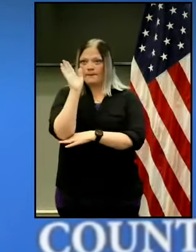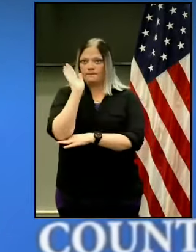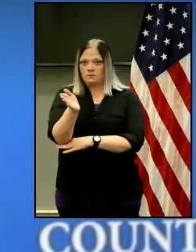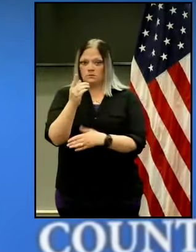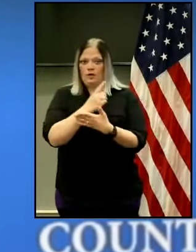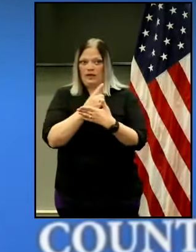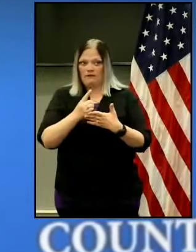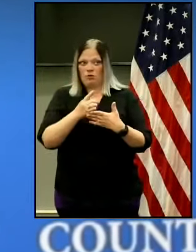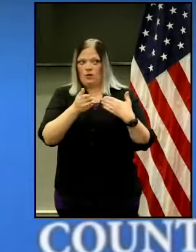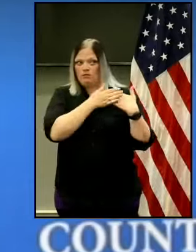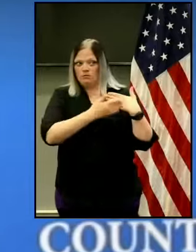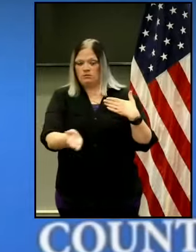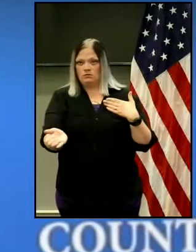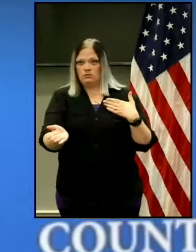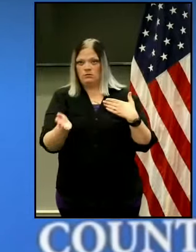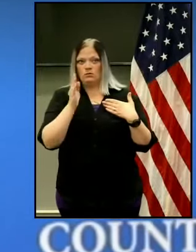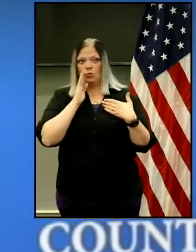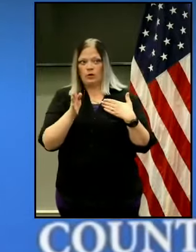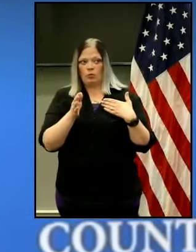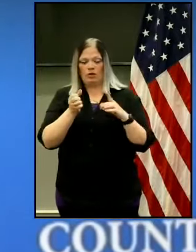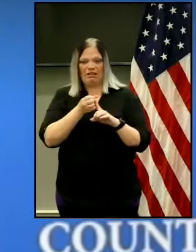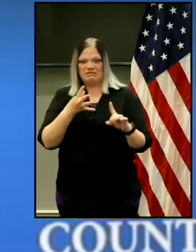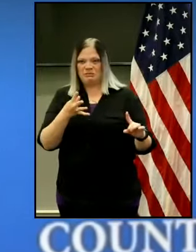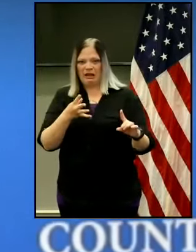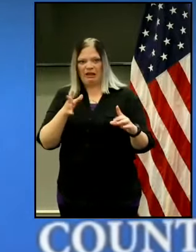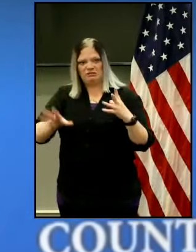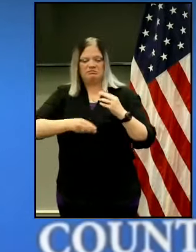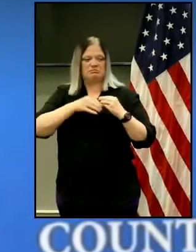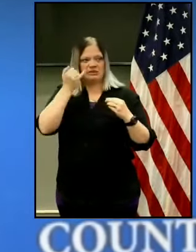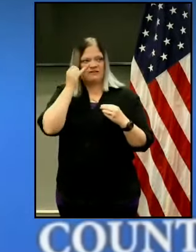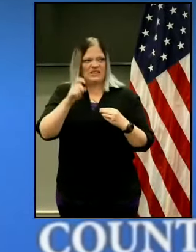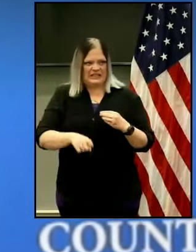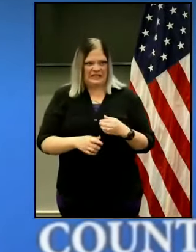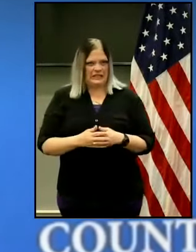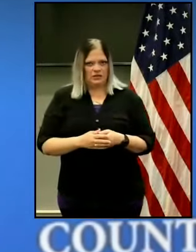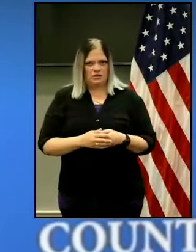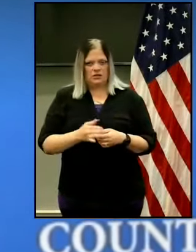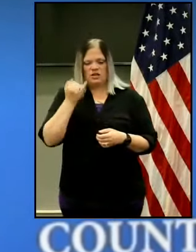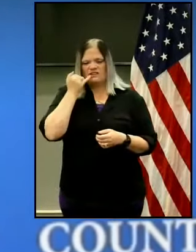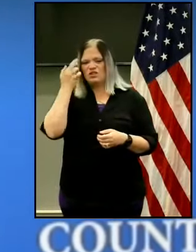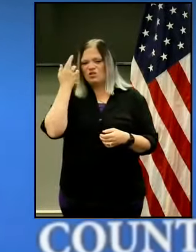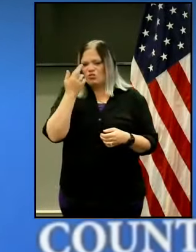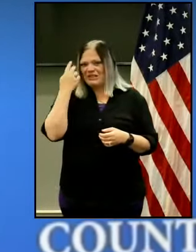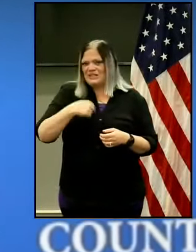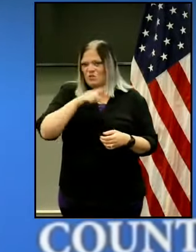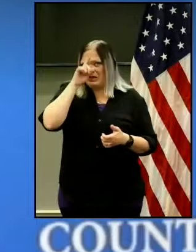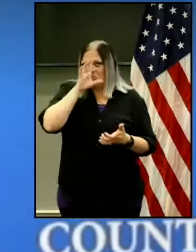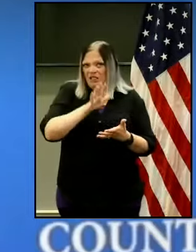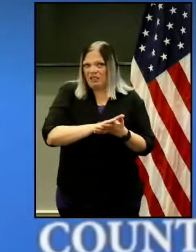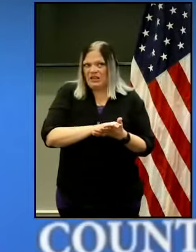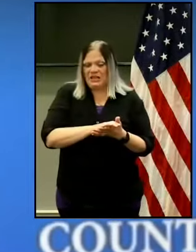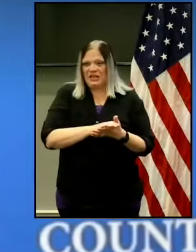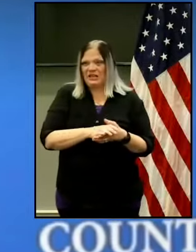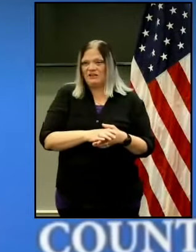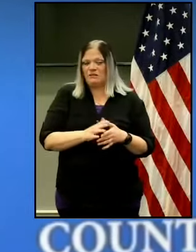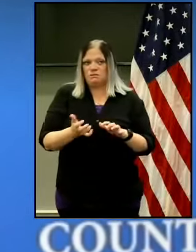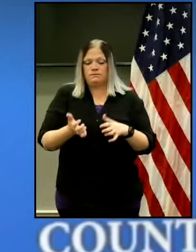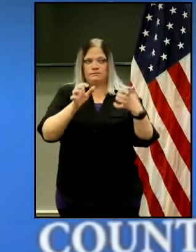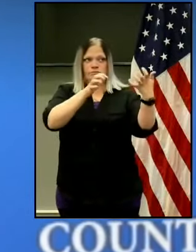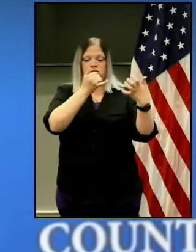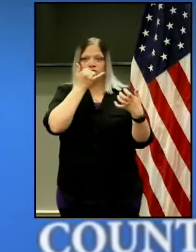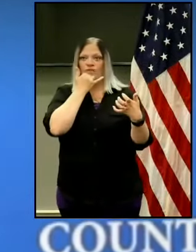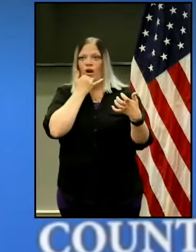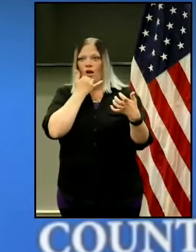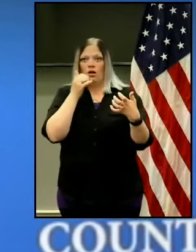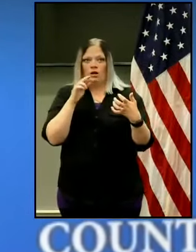going forward. We will expand it if need be. If there are reasons that we believe that we're headed in the wrong direction,